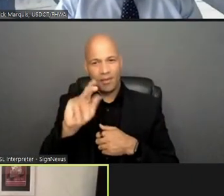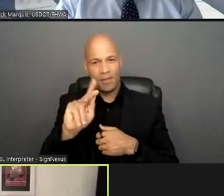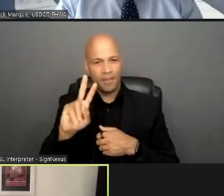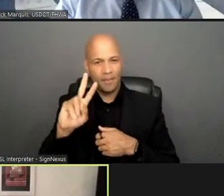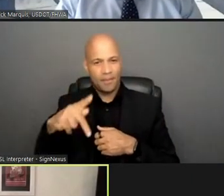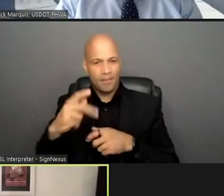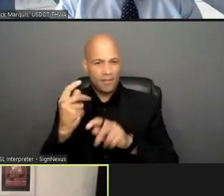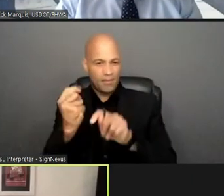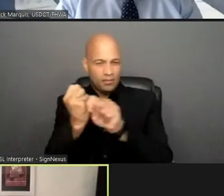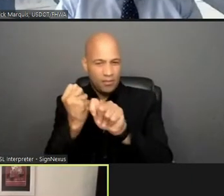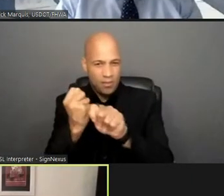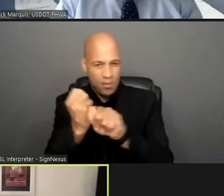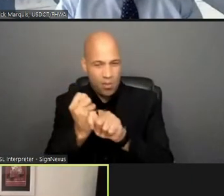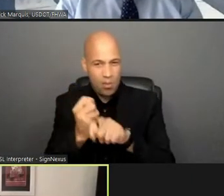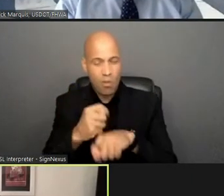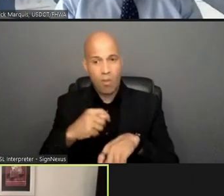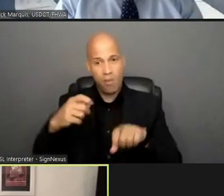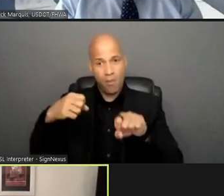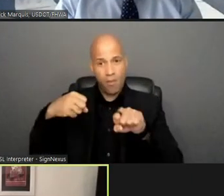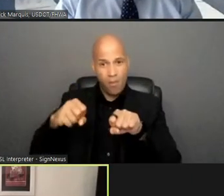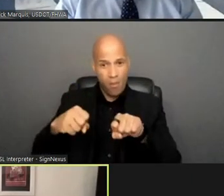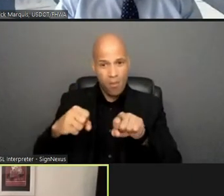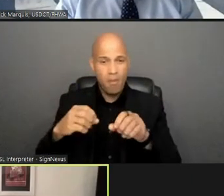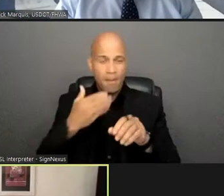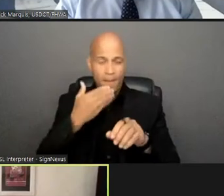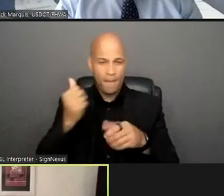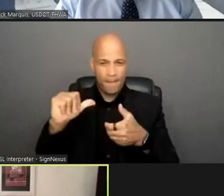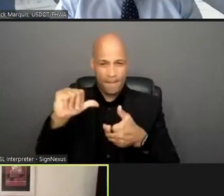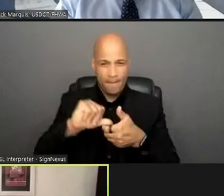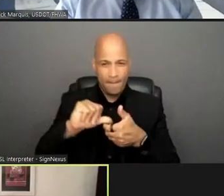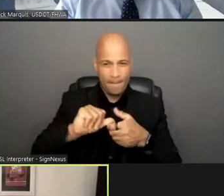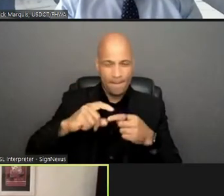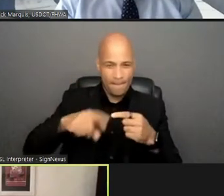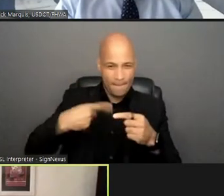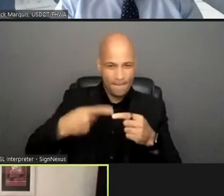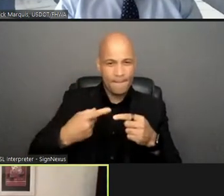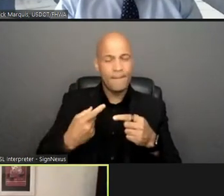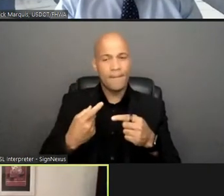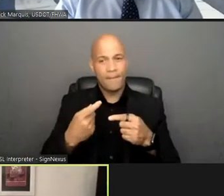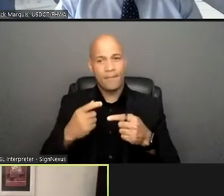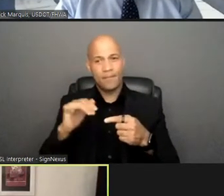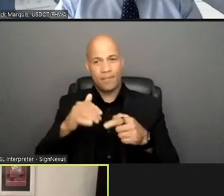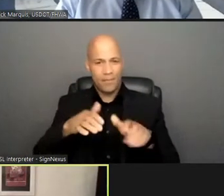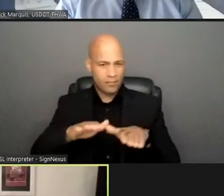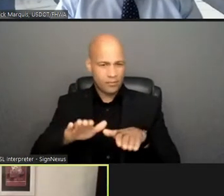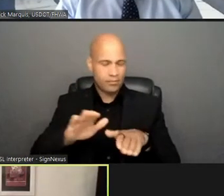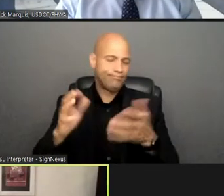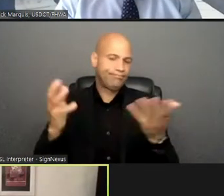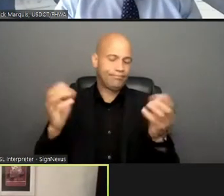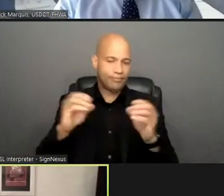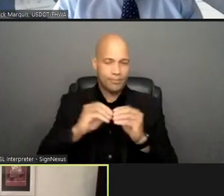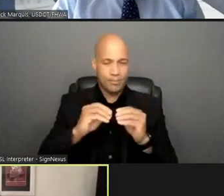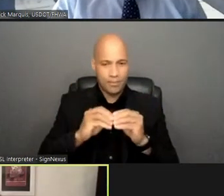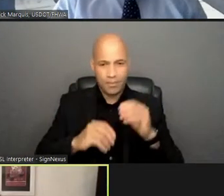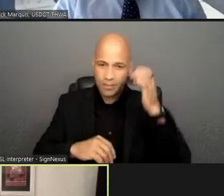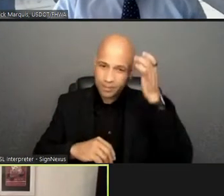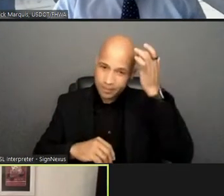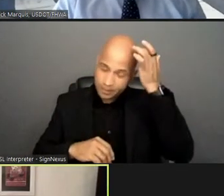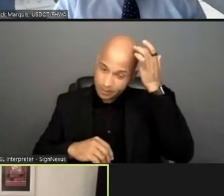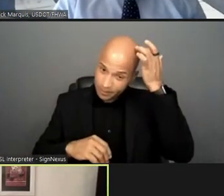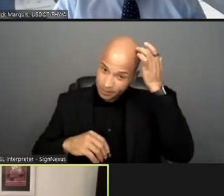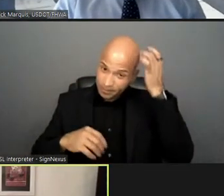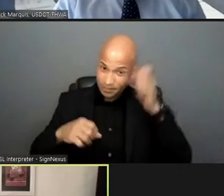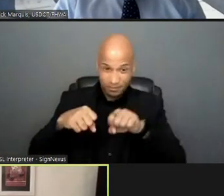car motorcycles get better gas mileage than any non-hybrid vehicle and scooters even more so motorcycles have virtually no